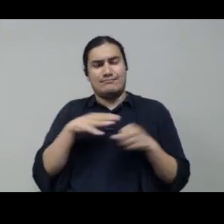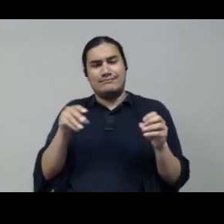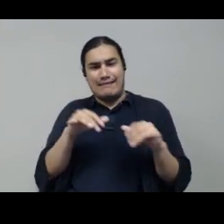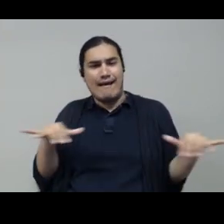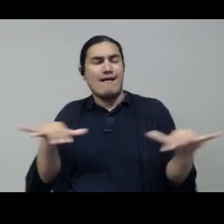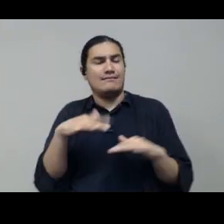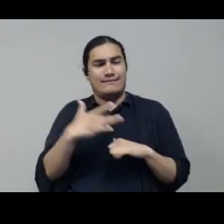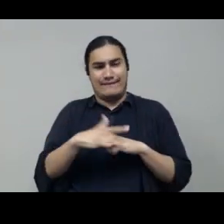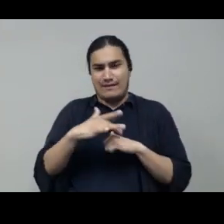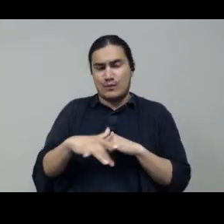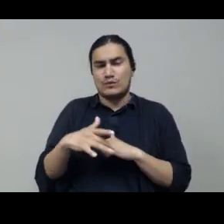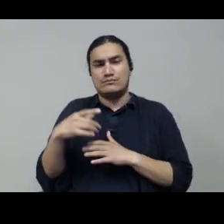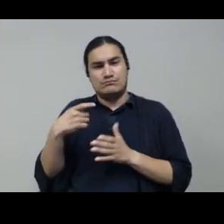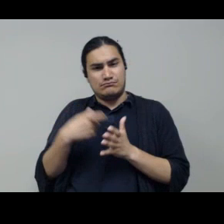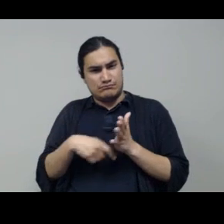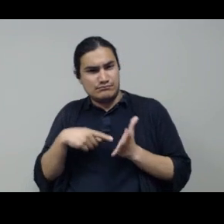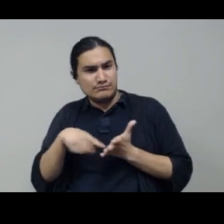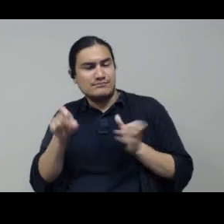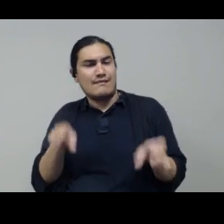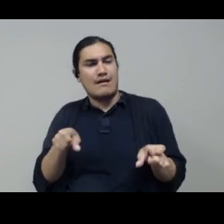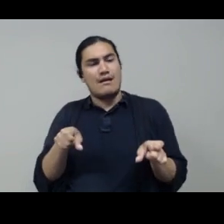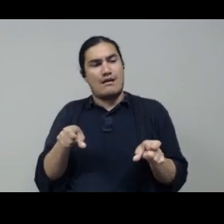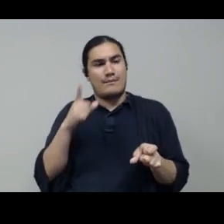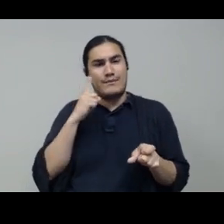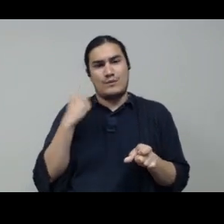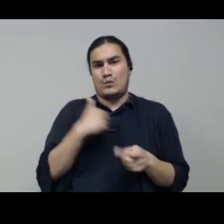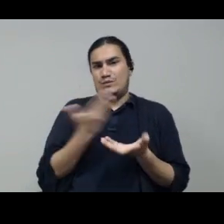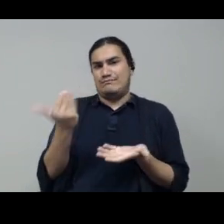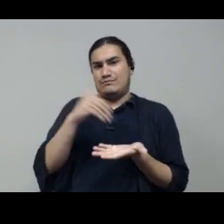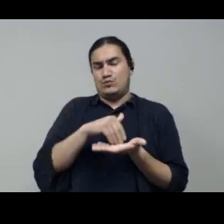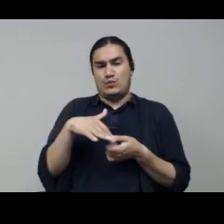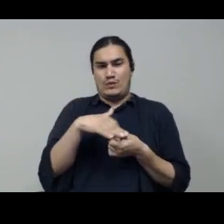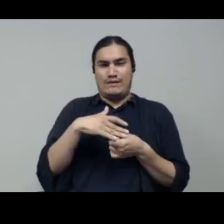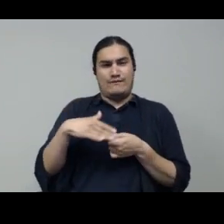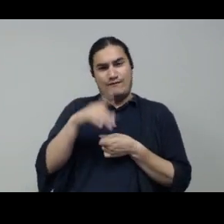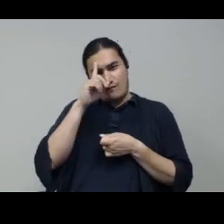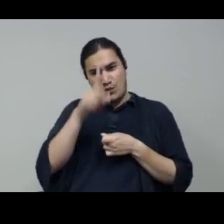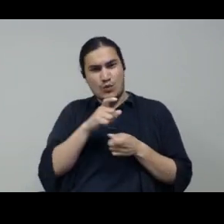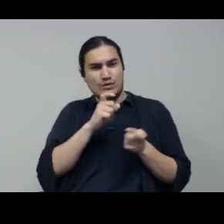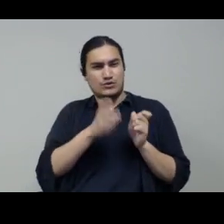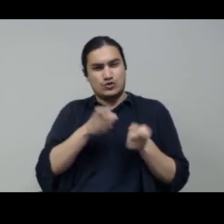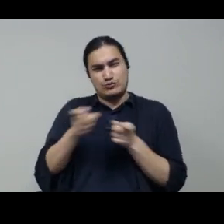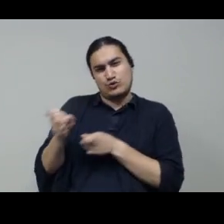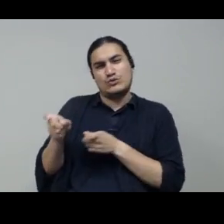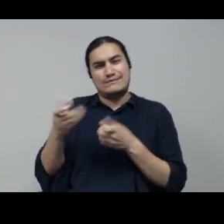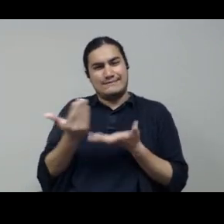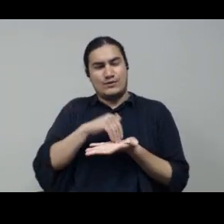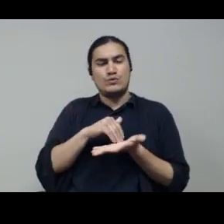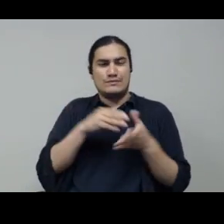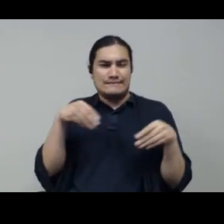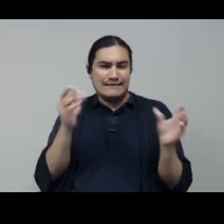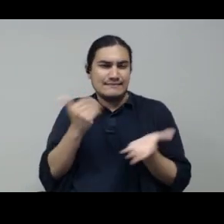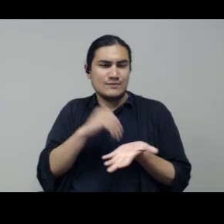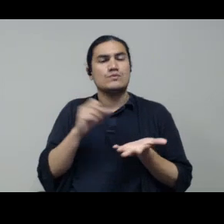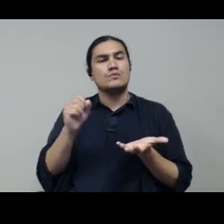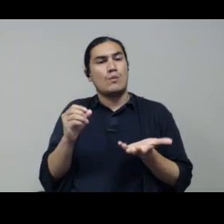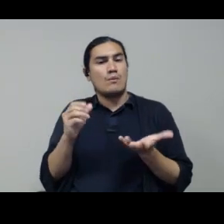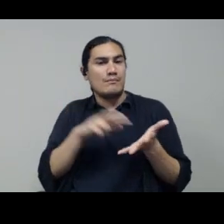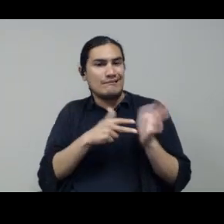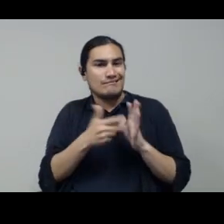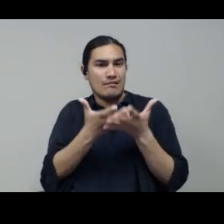makes it very ripe since we are centrally located for distribution centers. And with that brings in a lot of